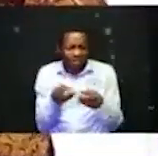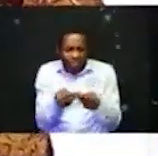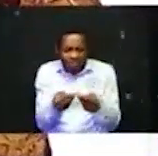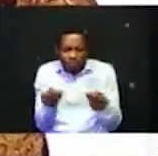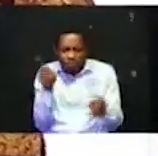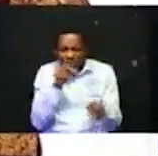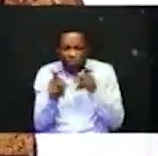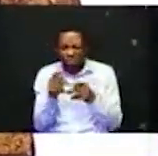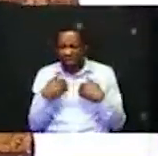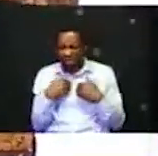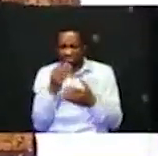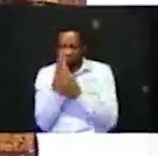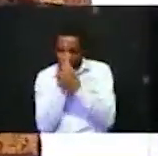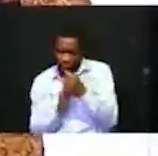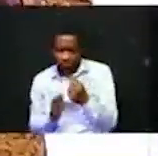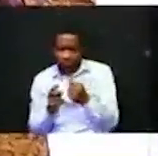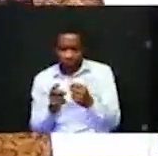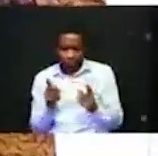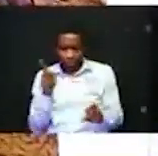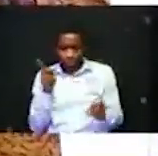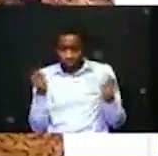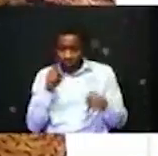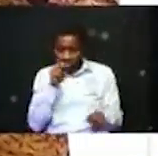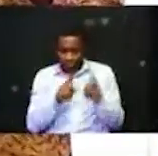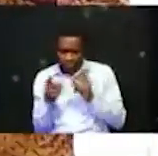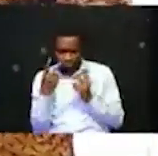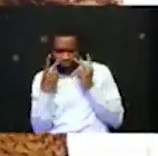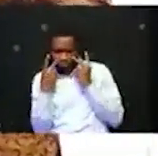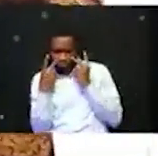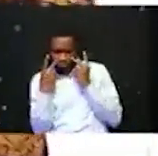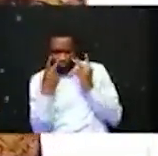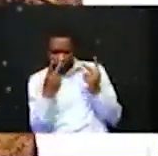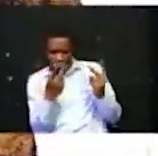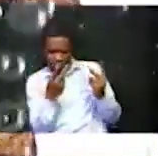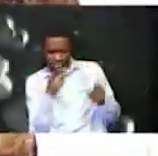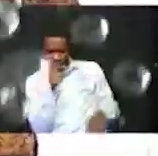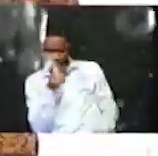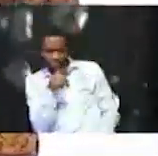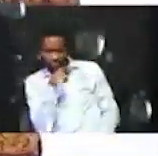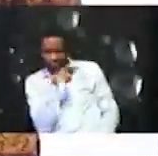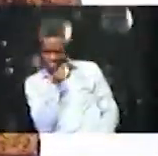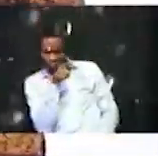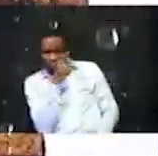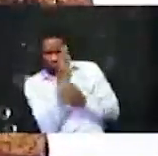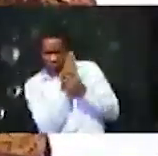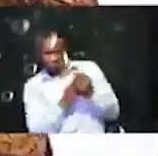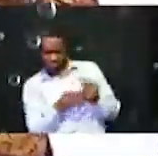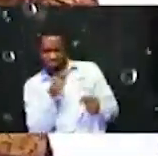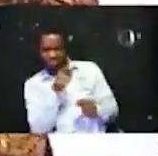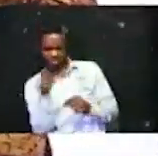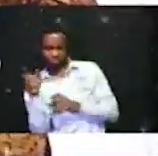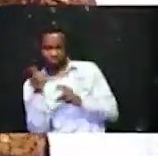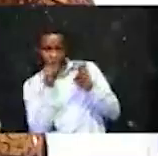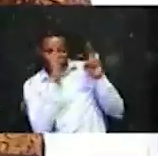exhibiting humility, they respect you. Ti se nipa hunu se obre ho ase a wo bu. Because the lowest common denominator among humans,